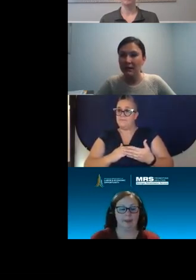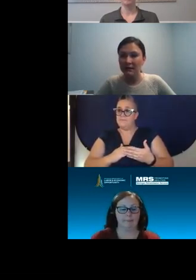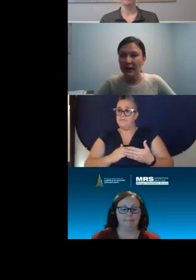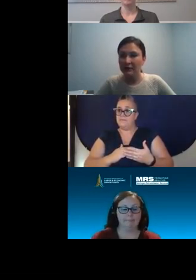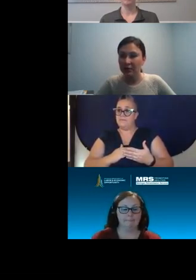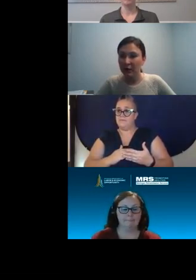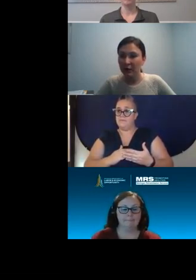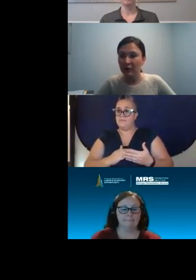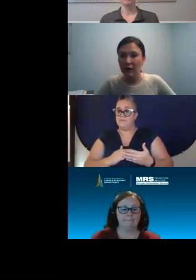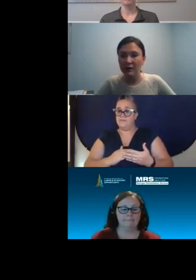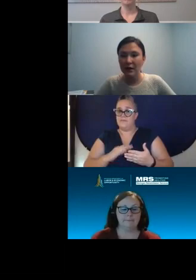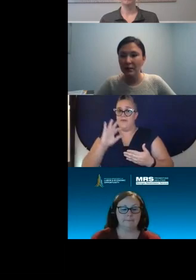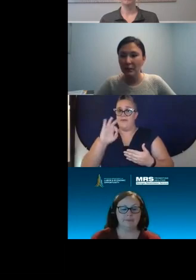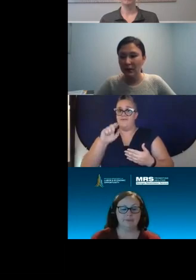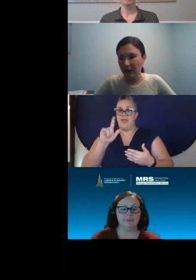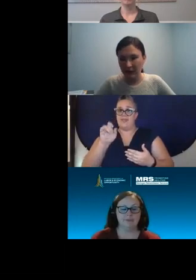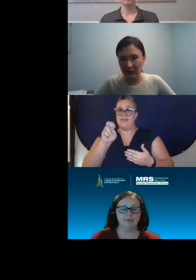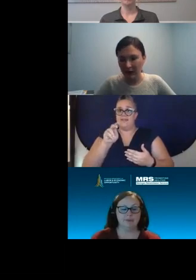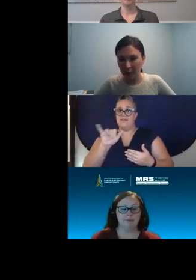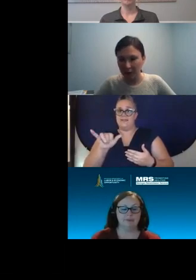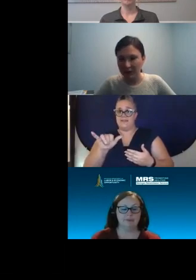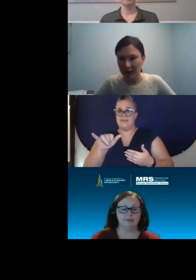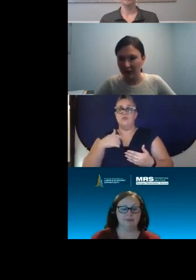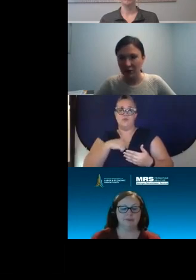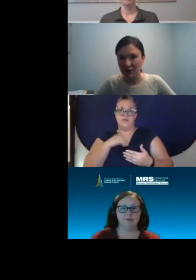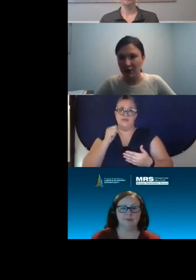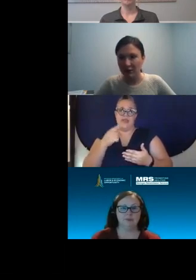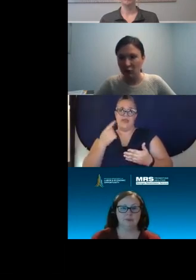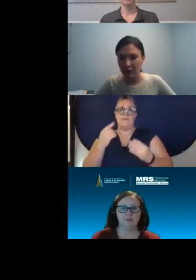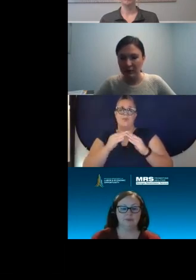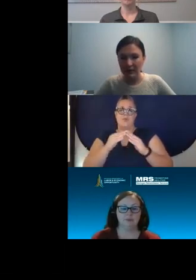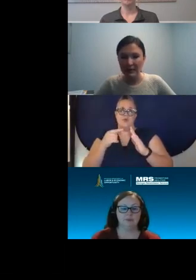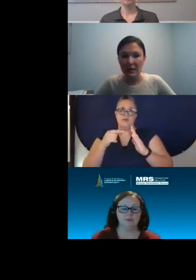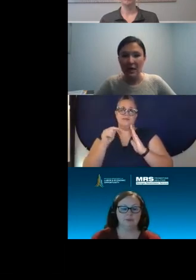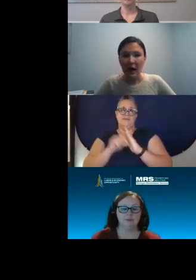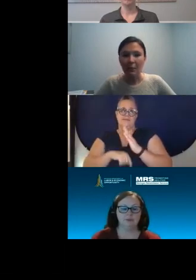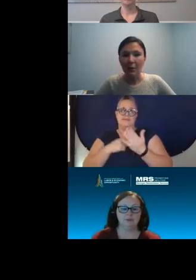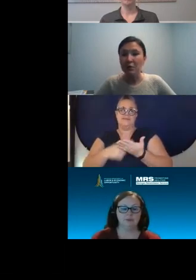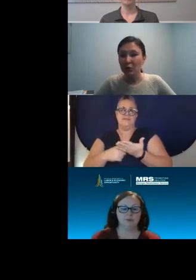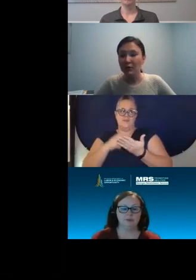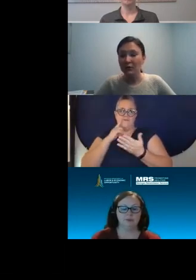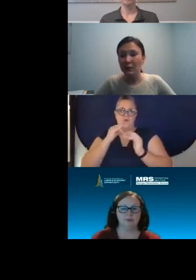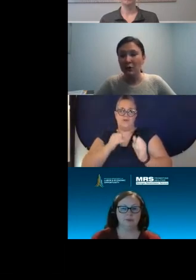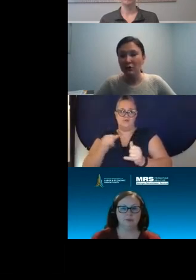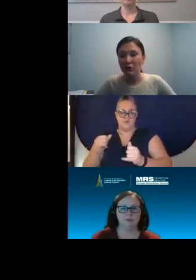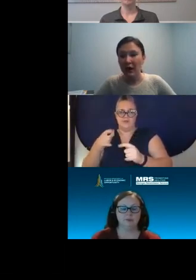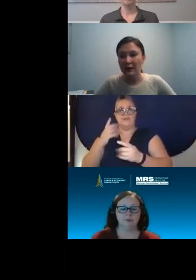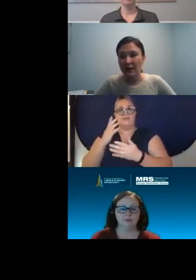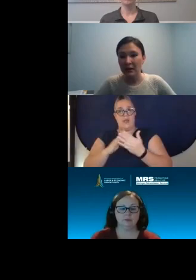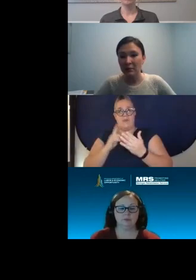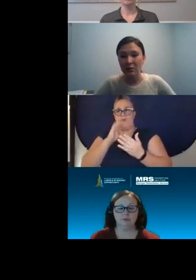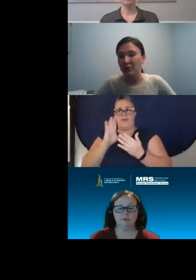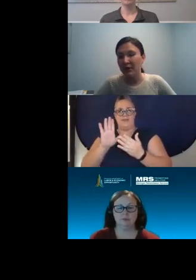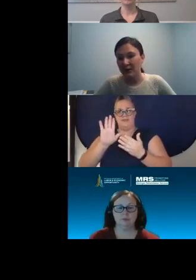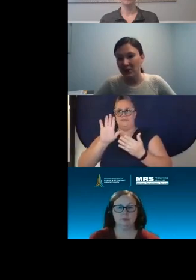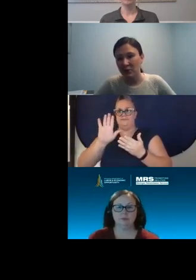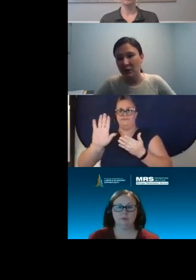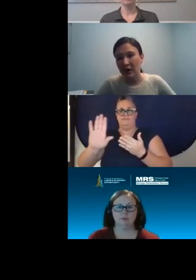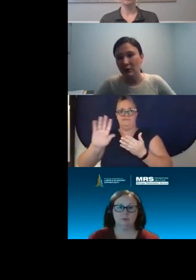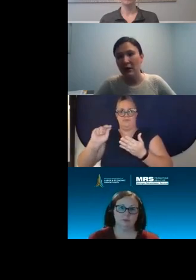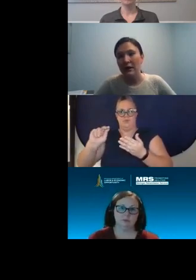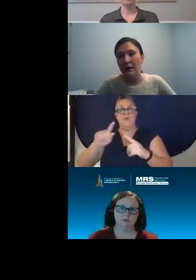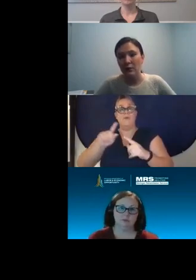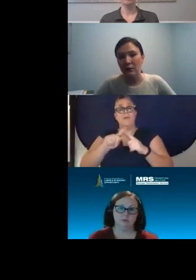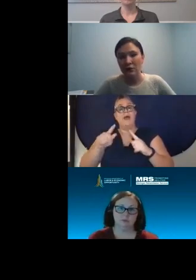typically is kind of a deal breaker for us. And we can get into that a little more detail if there's an individual basis. But majority of them, we do try and take multiple factors